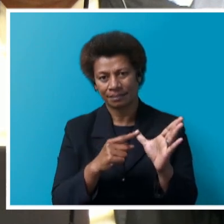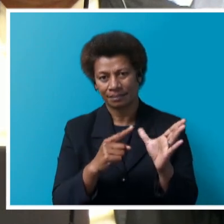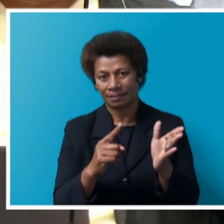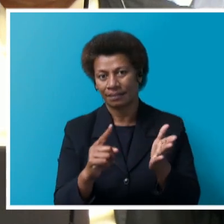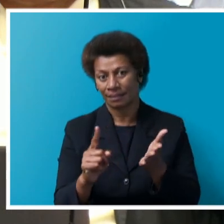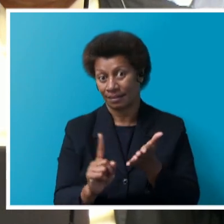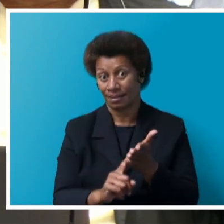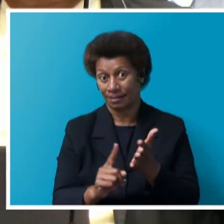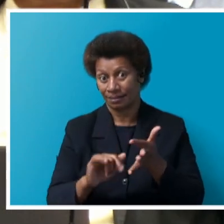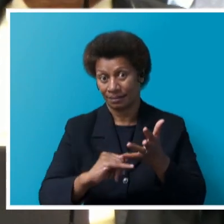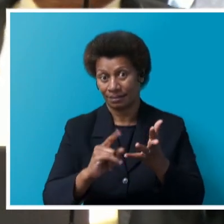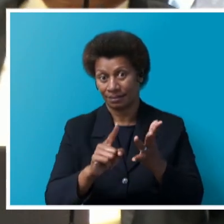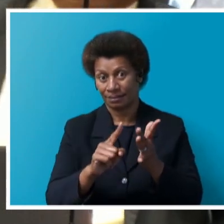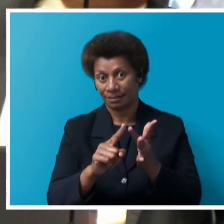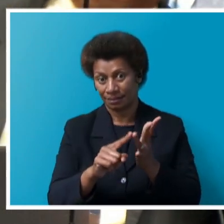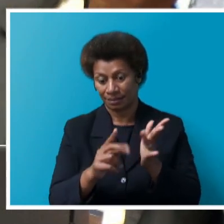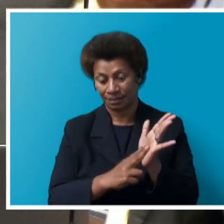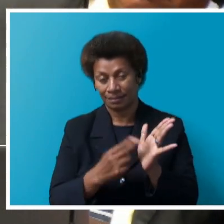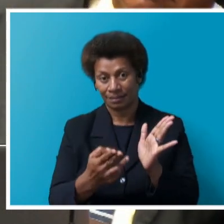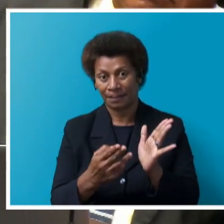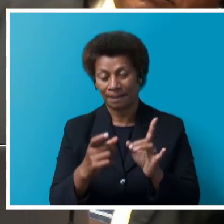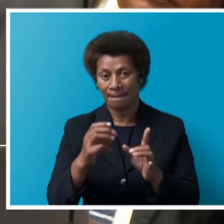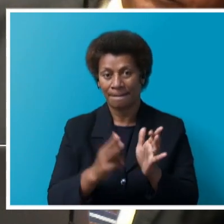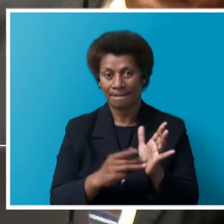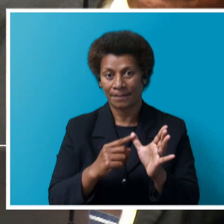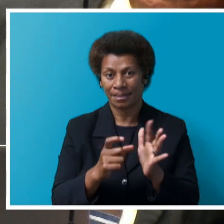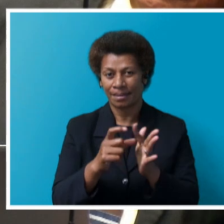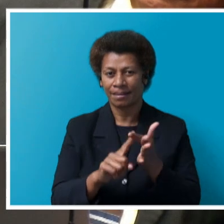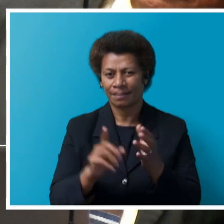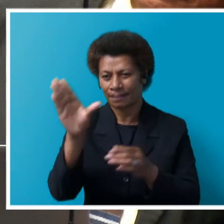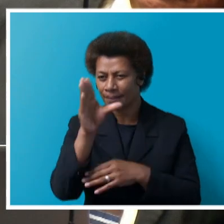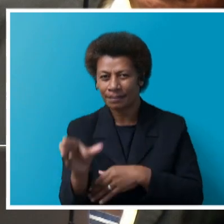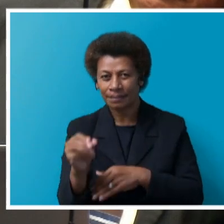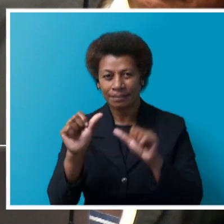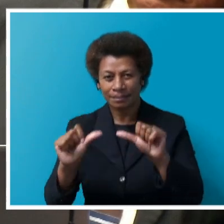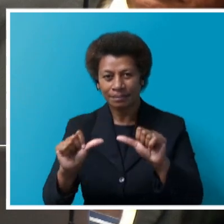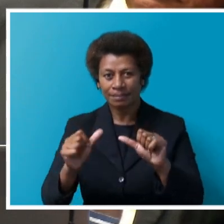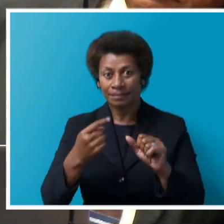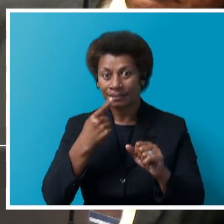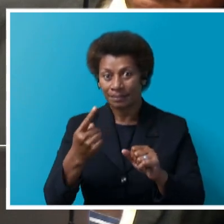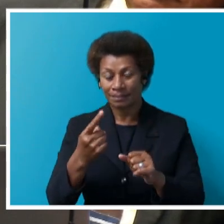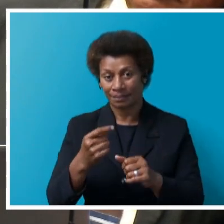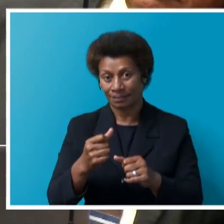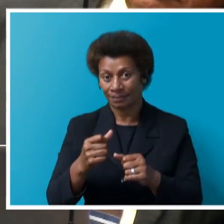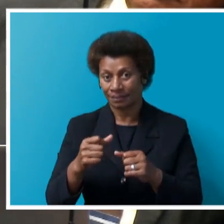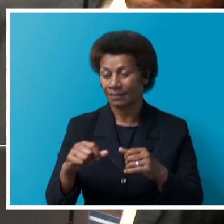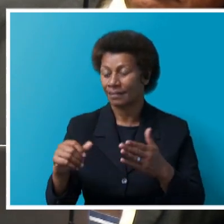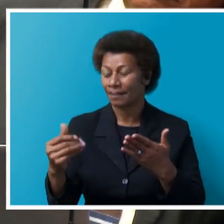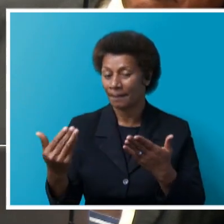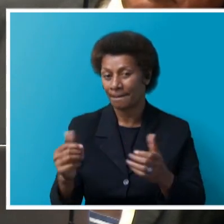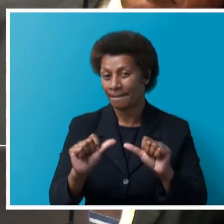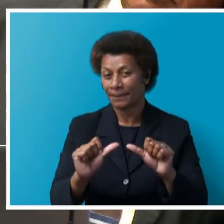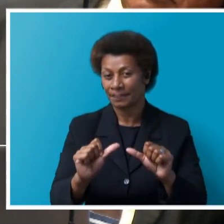adversity, and emerged with a renewed commitment to their people and their nation. His Excellency reminded his August